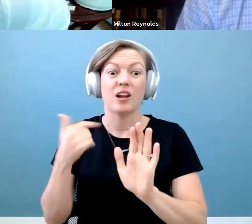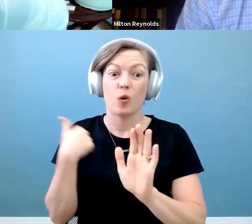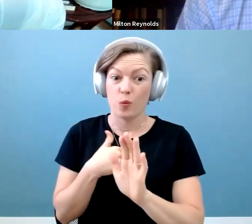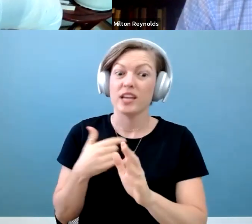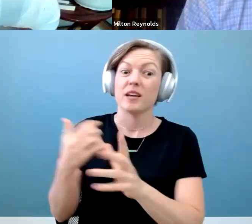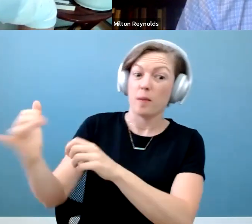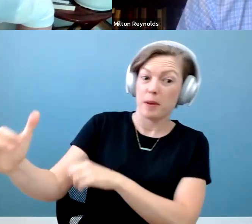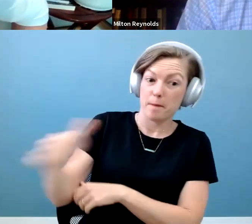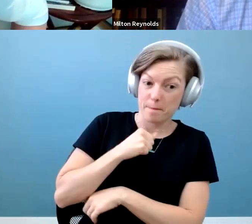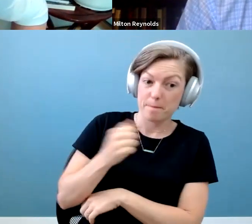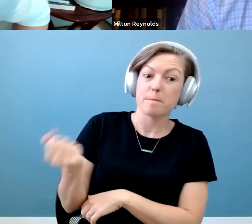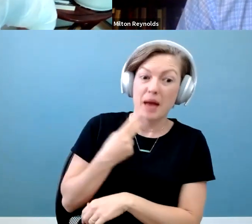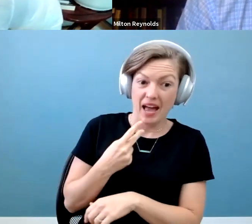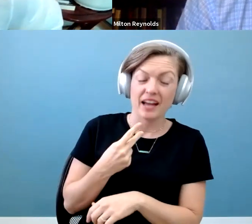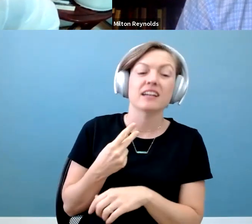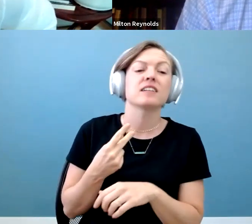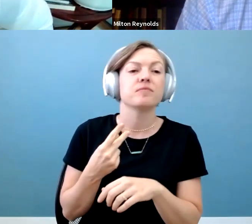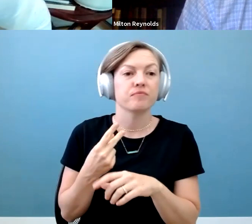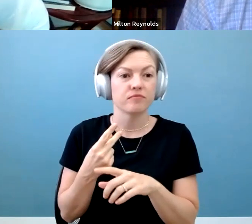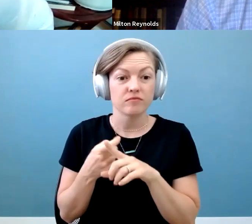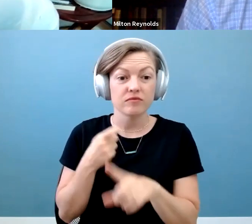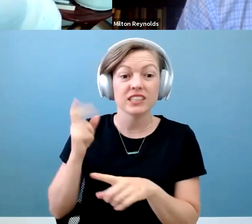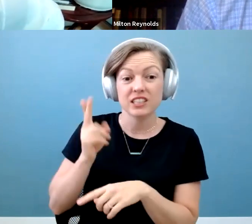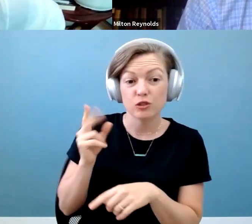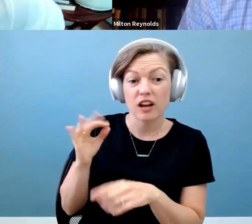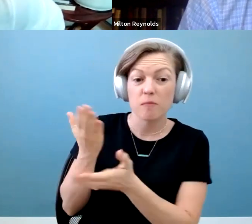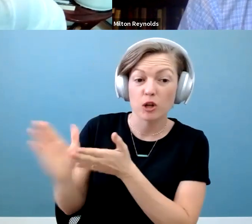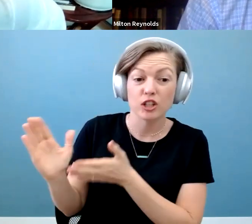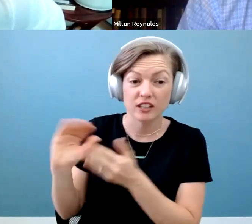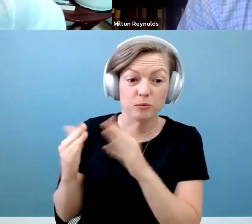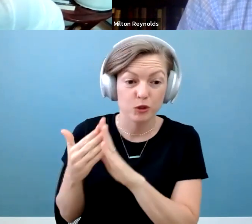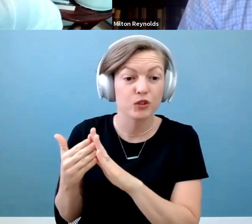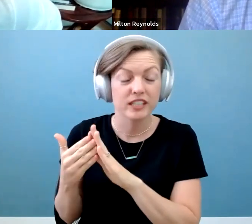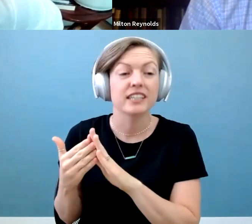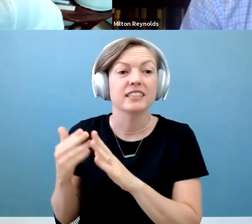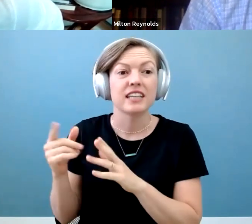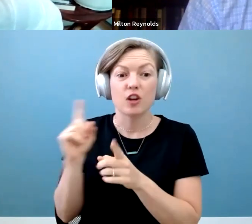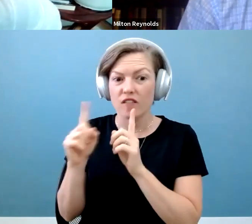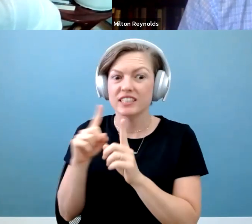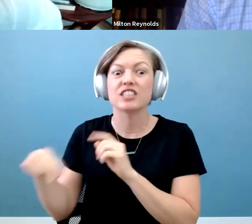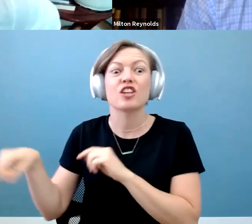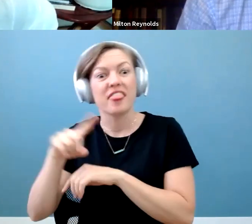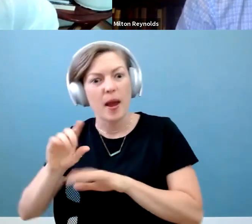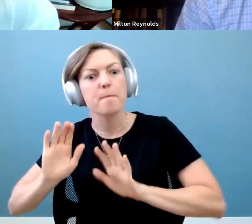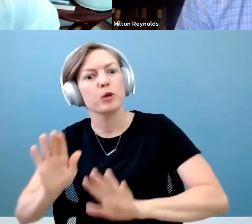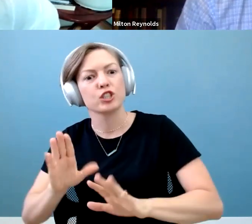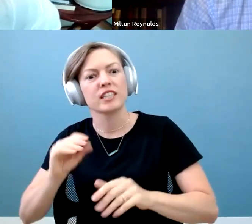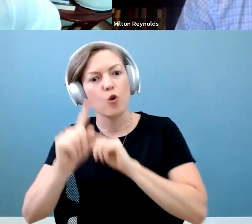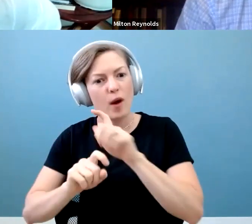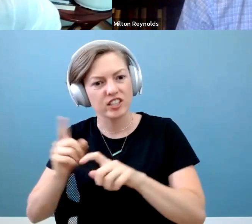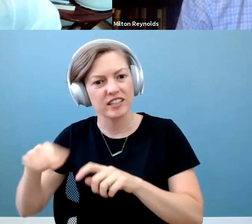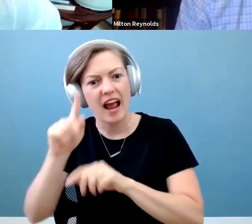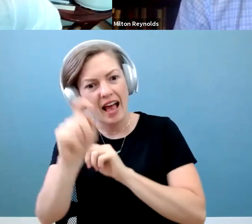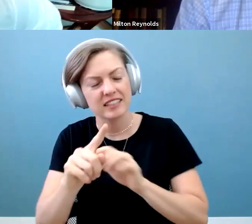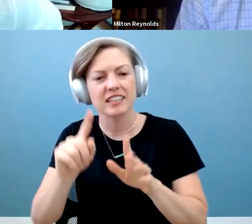the histories from marginalized communities. And it's the conversations that they're pushing and the questions they're asking that are catapulting